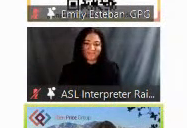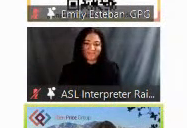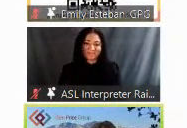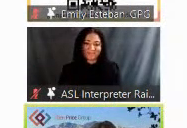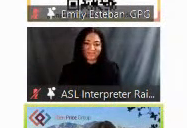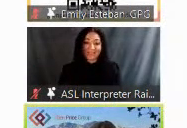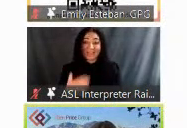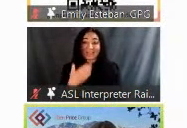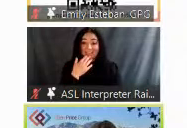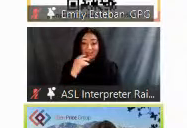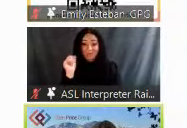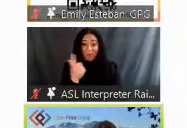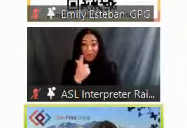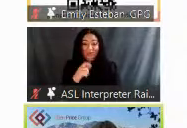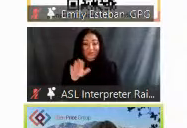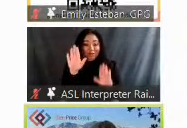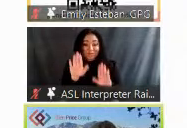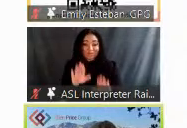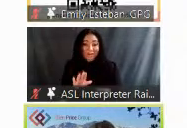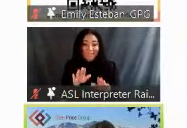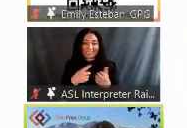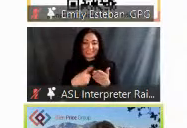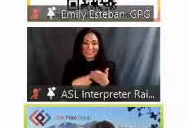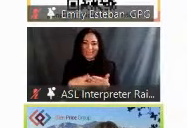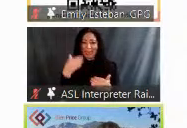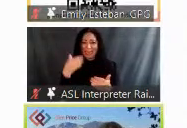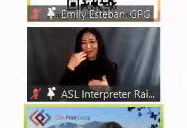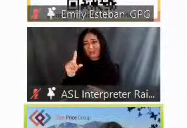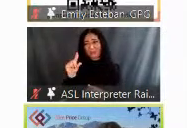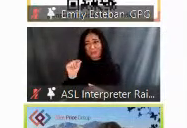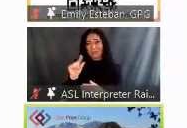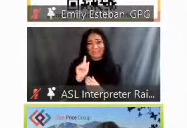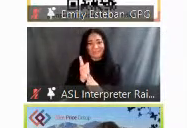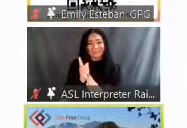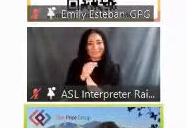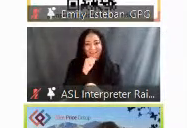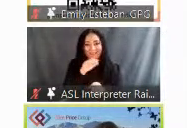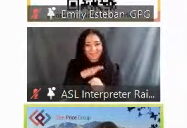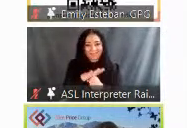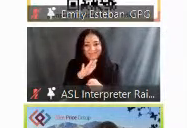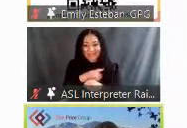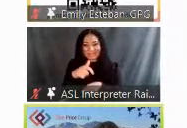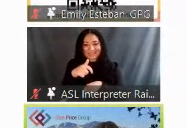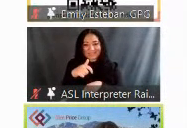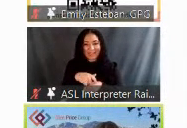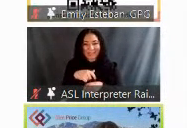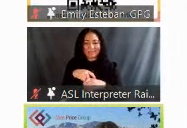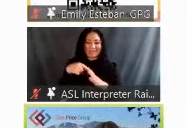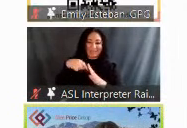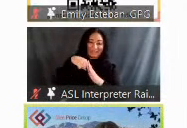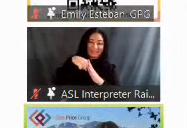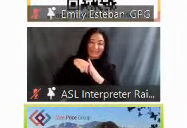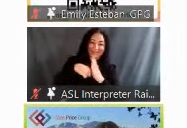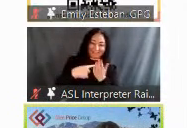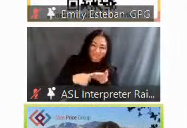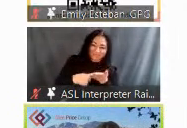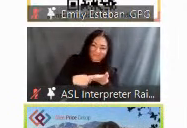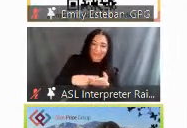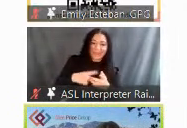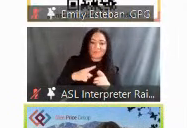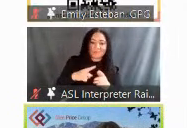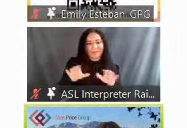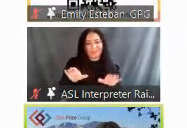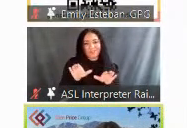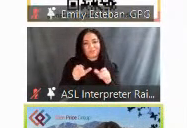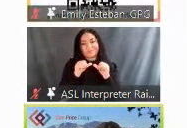great discussion. And we know that 20 minutes is not enough time to get into everything, but really encourage you to continue the discussion